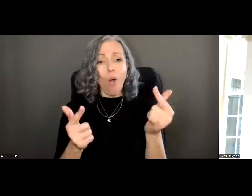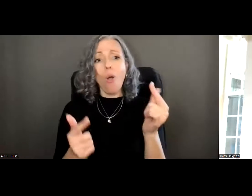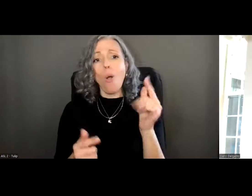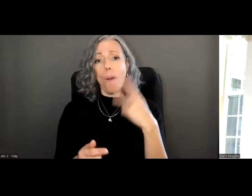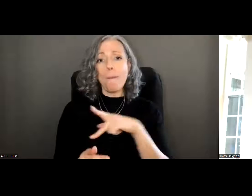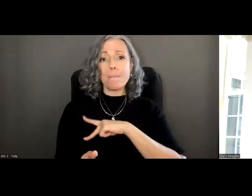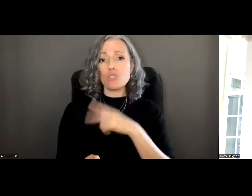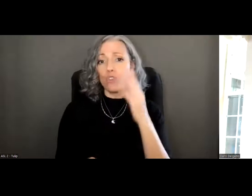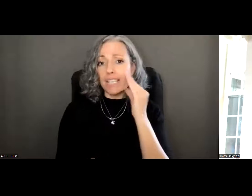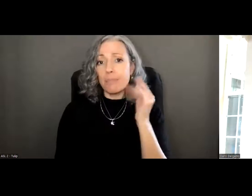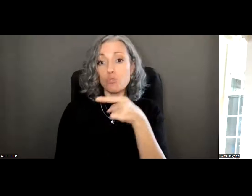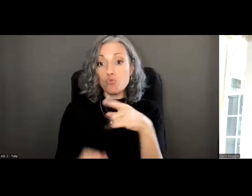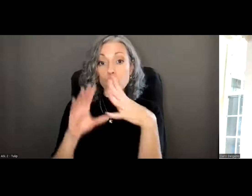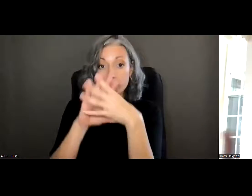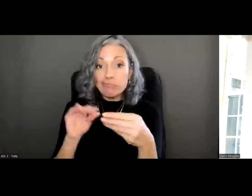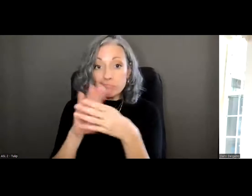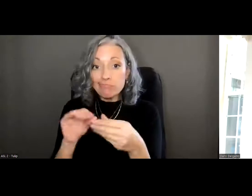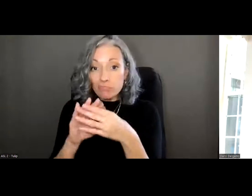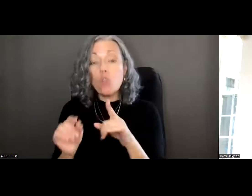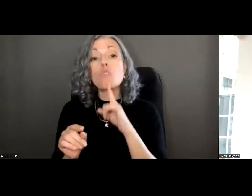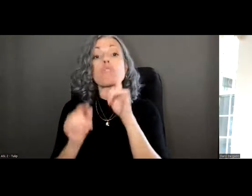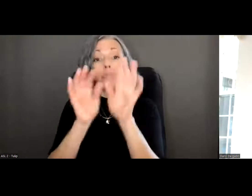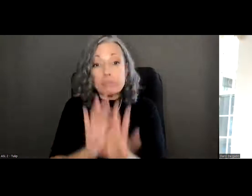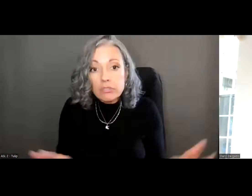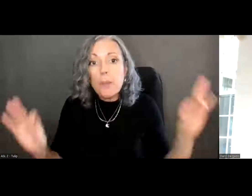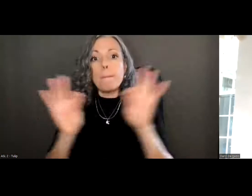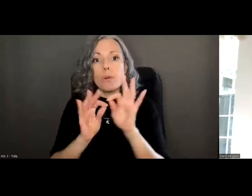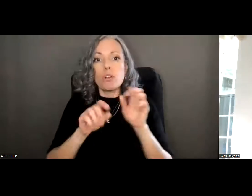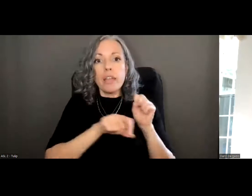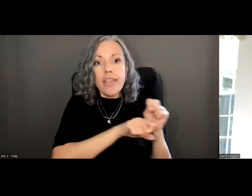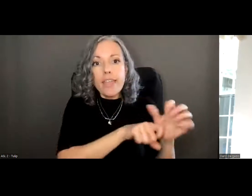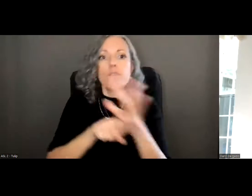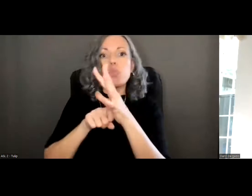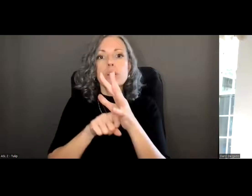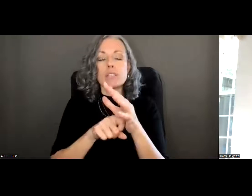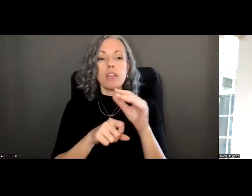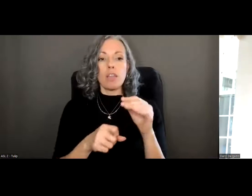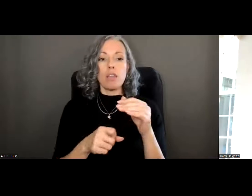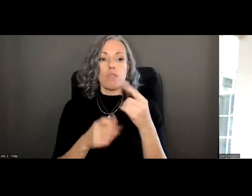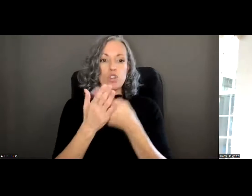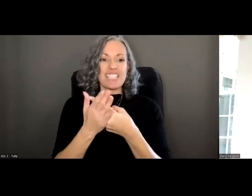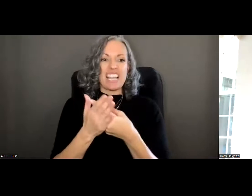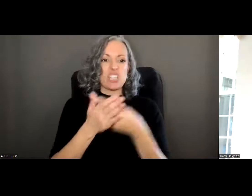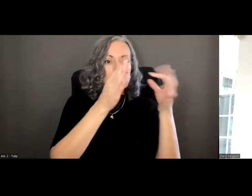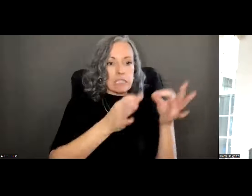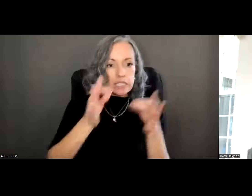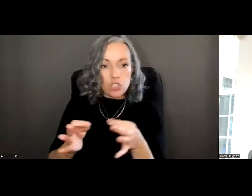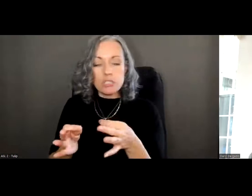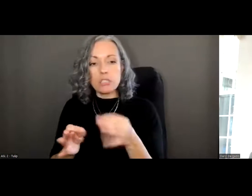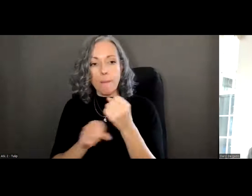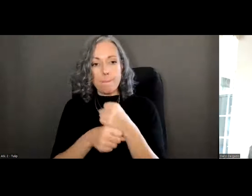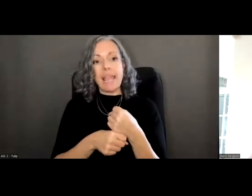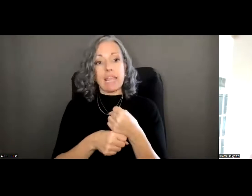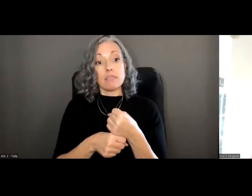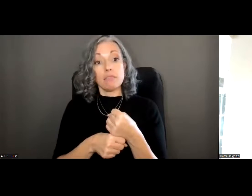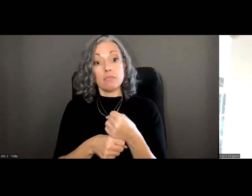that you bring to this committee are incredibly impactful for the discussions and the decisions that are being made.